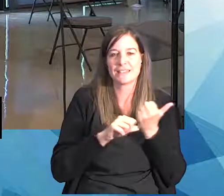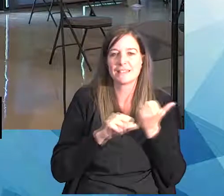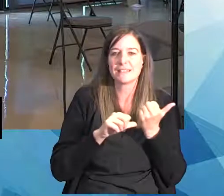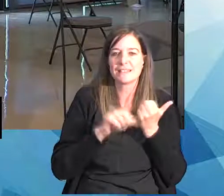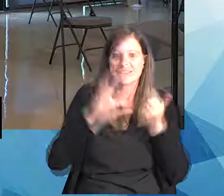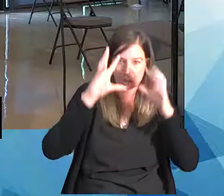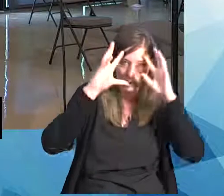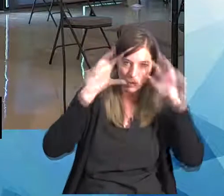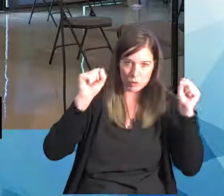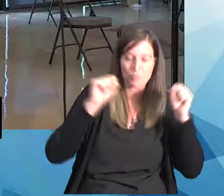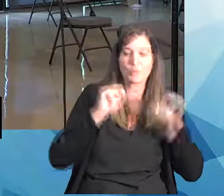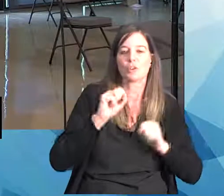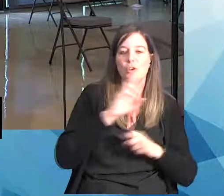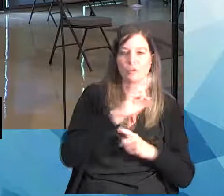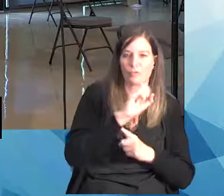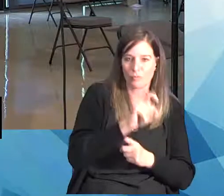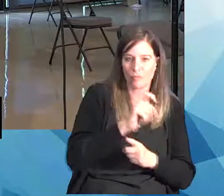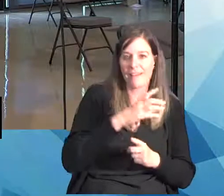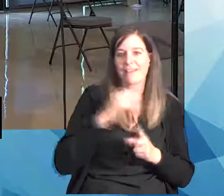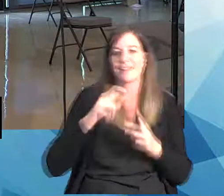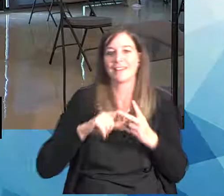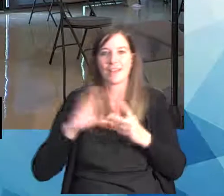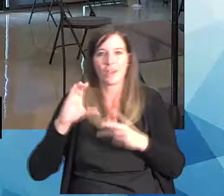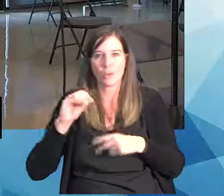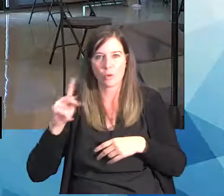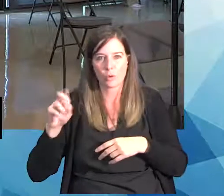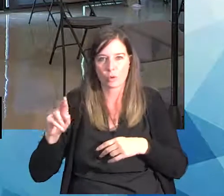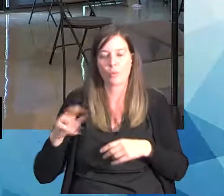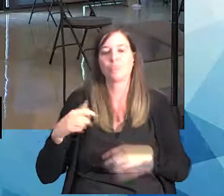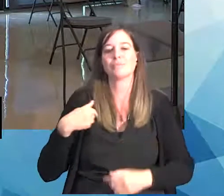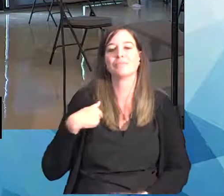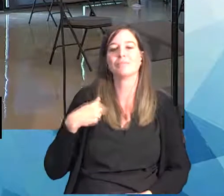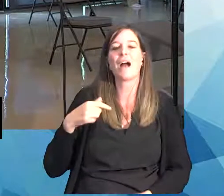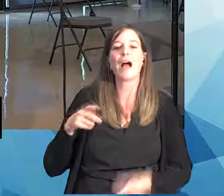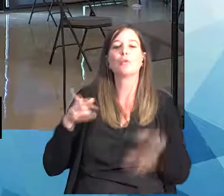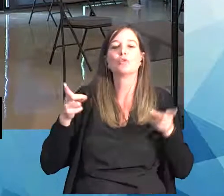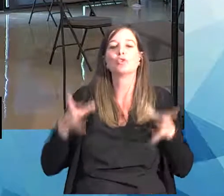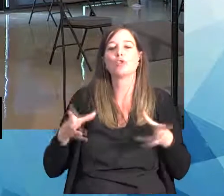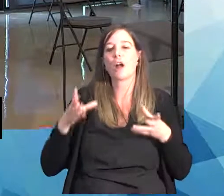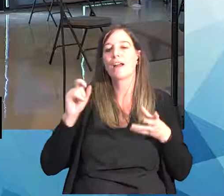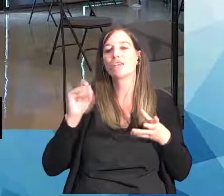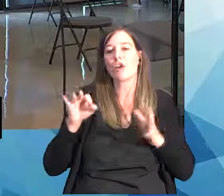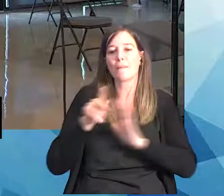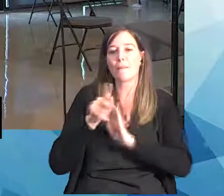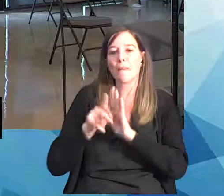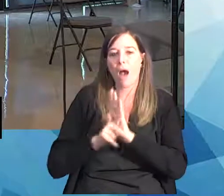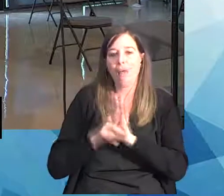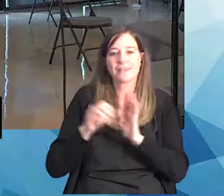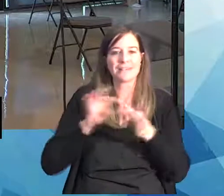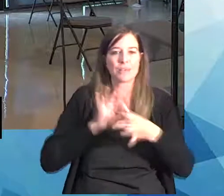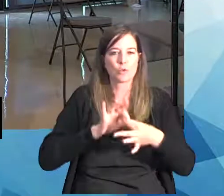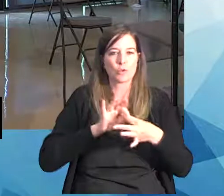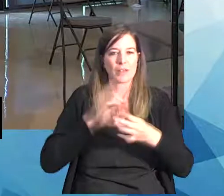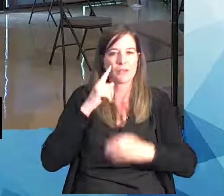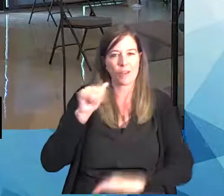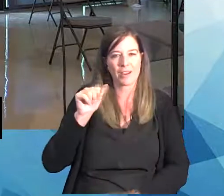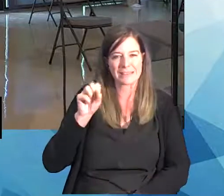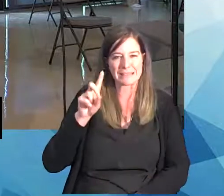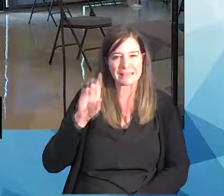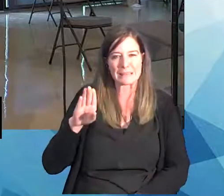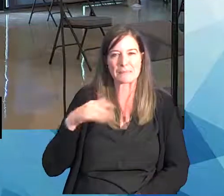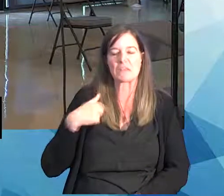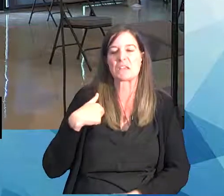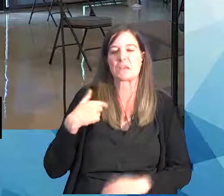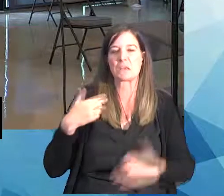my name is Maria Murphy. I'm the Director of Policy and Government Relations for ASDB. I'm going to impose upon you for about 10 or